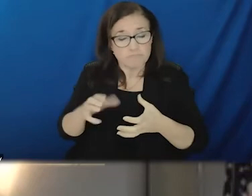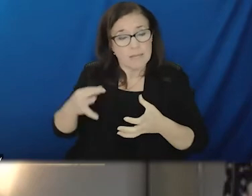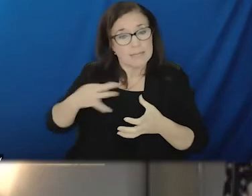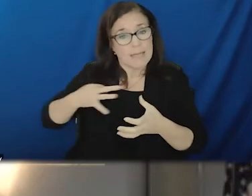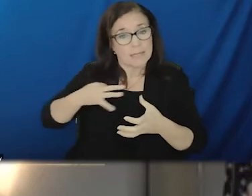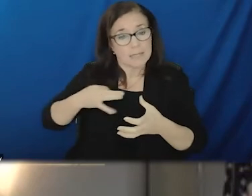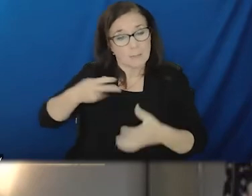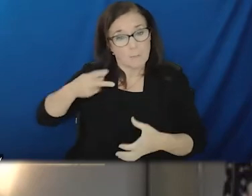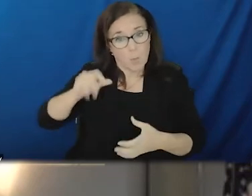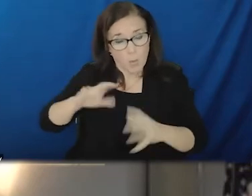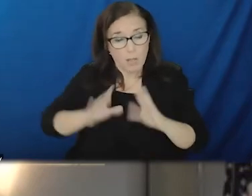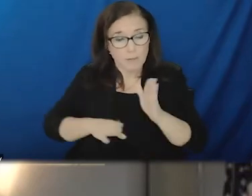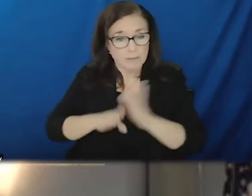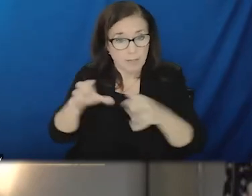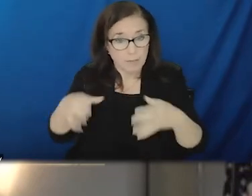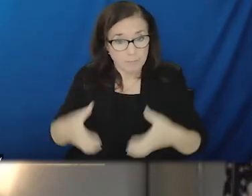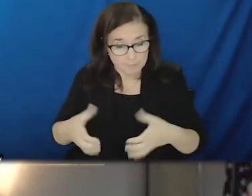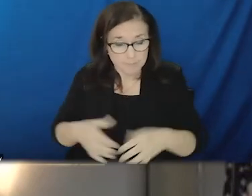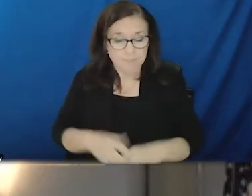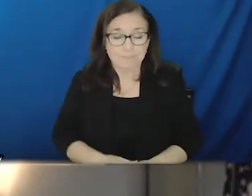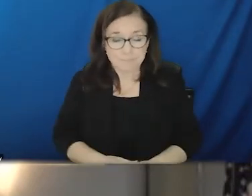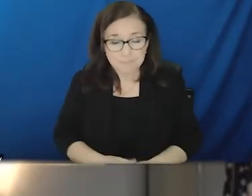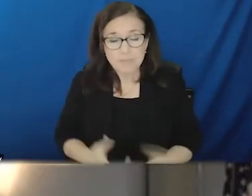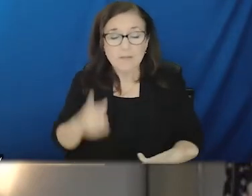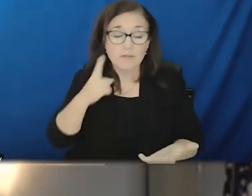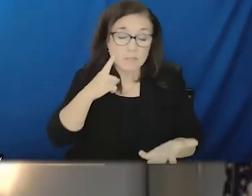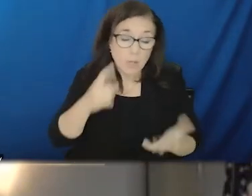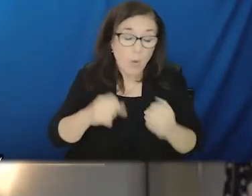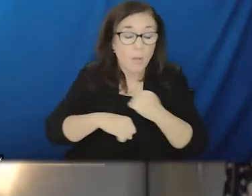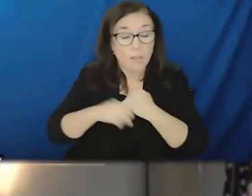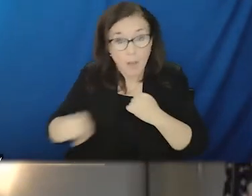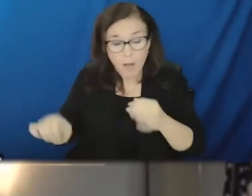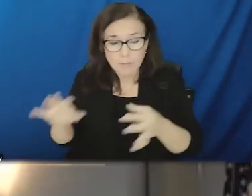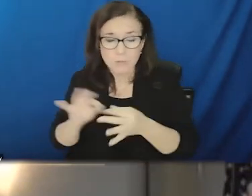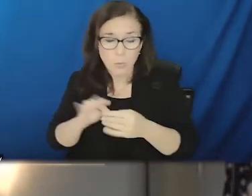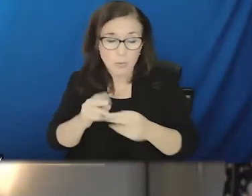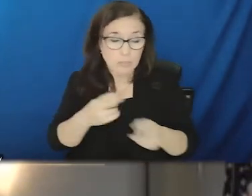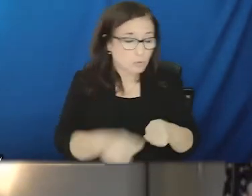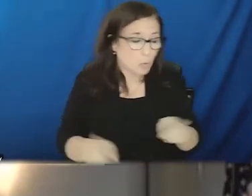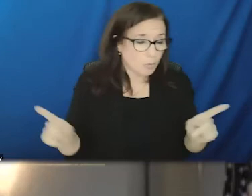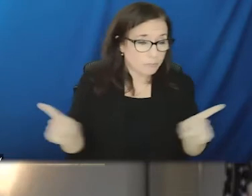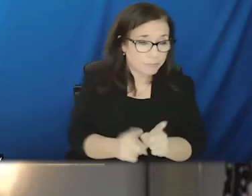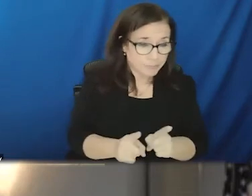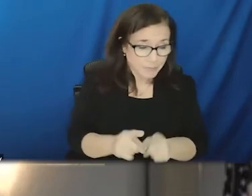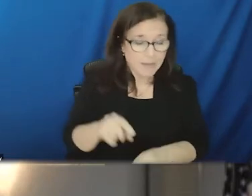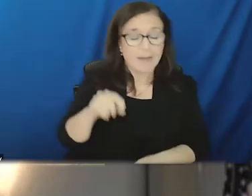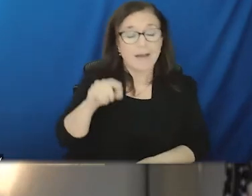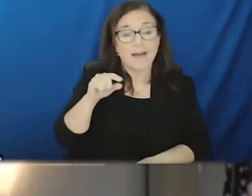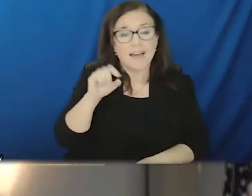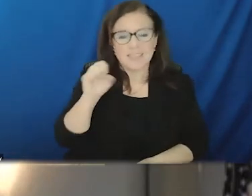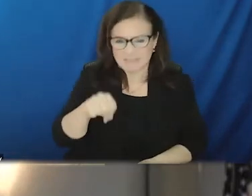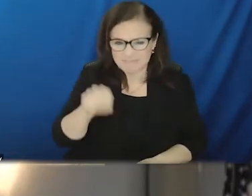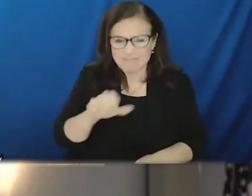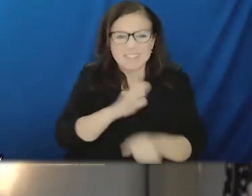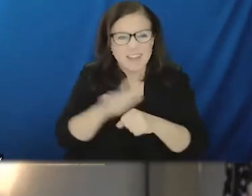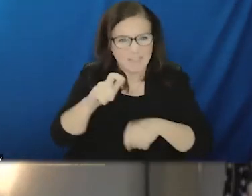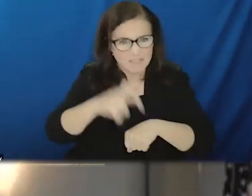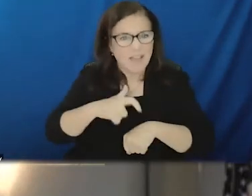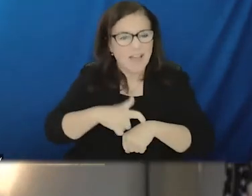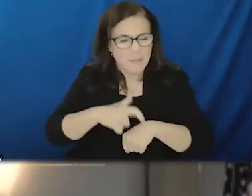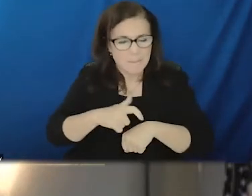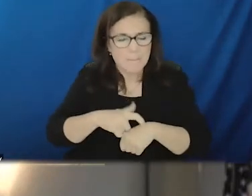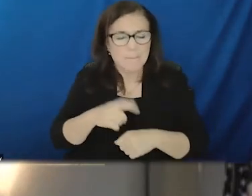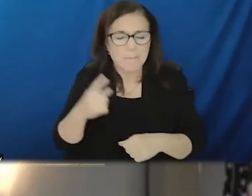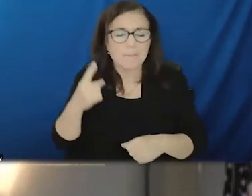So a long story short, to answer your question, yes, this is enough time to conduct